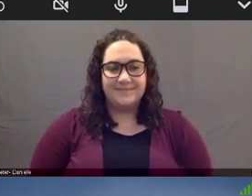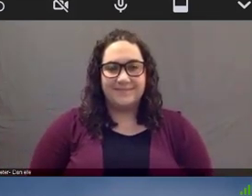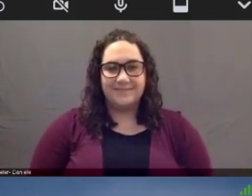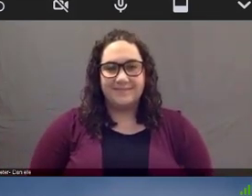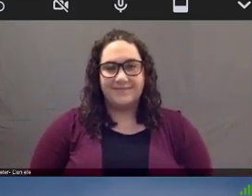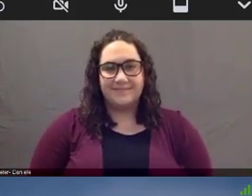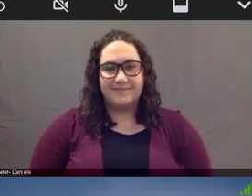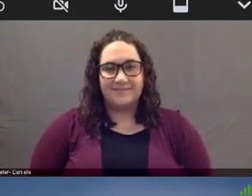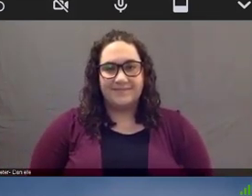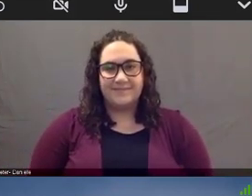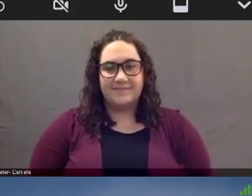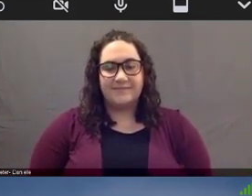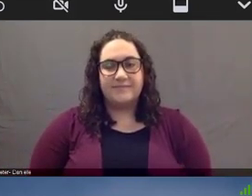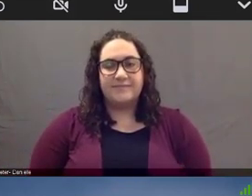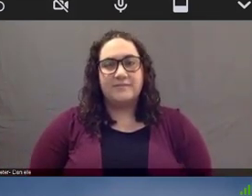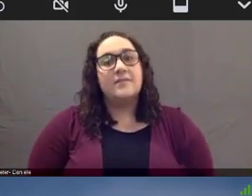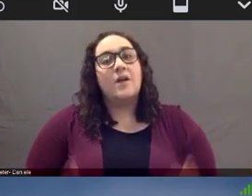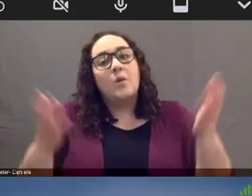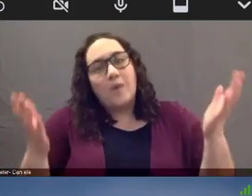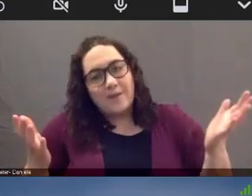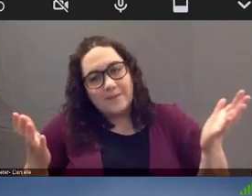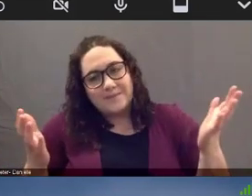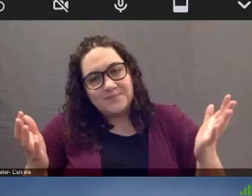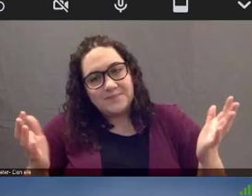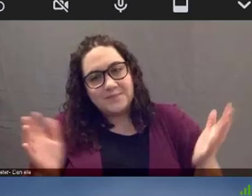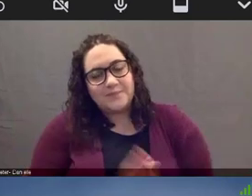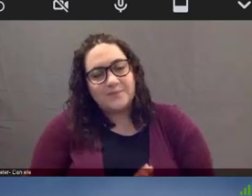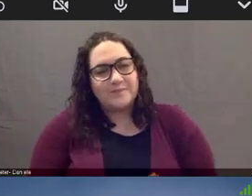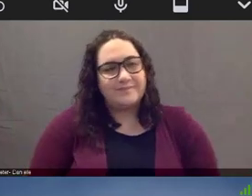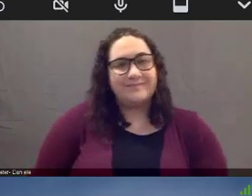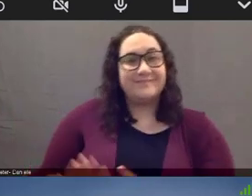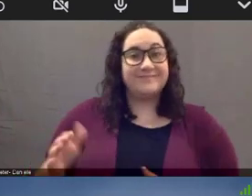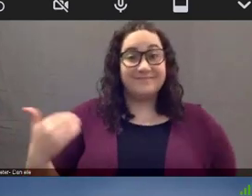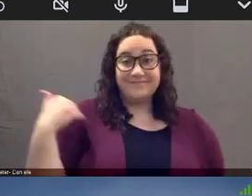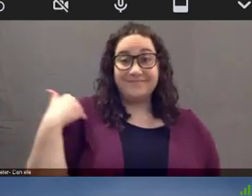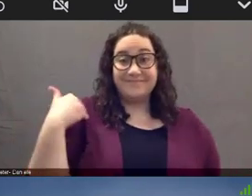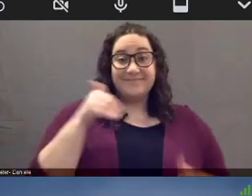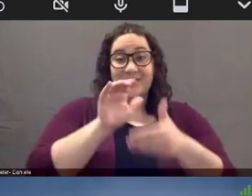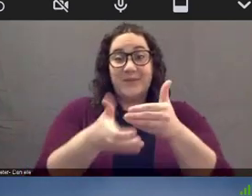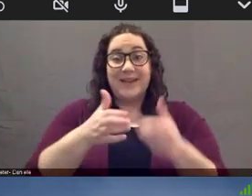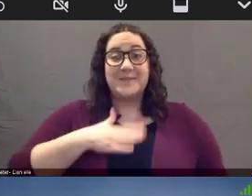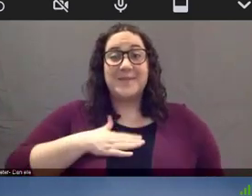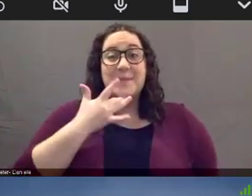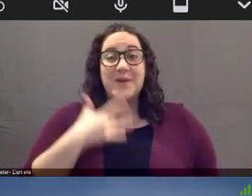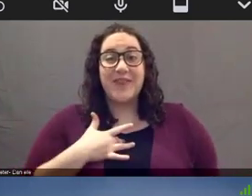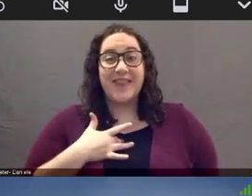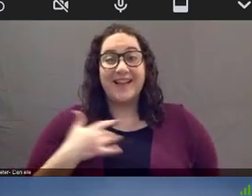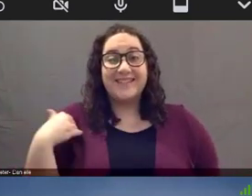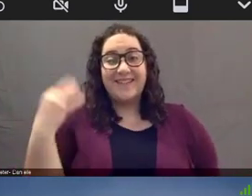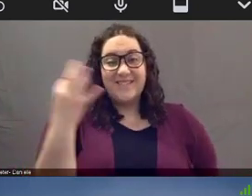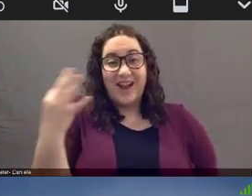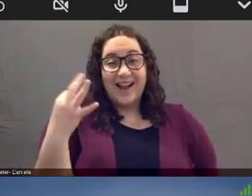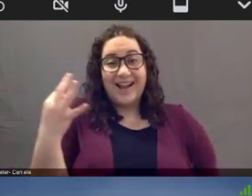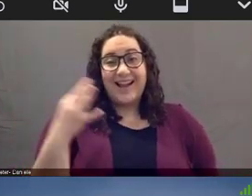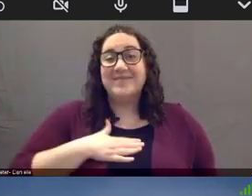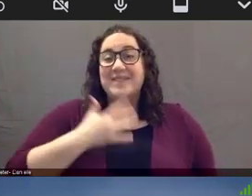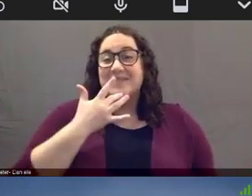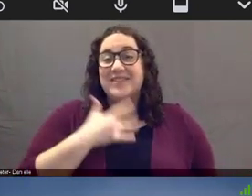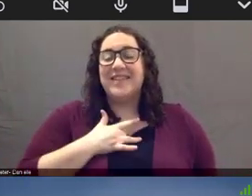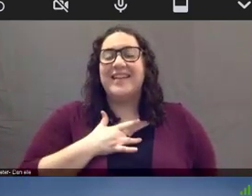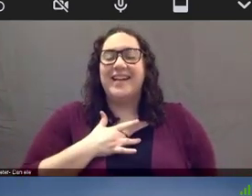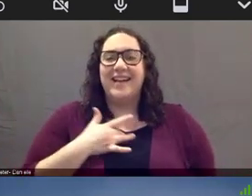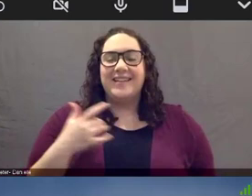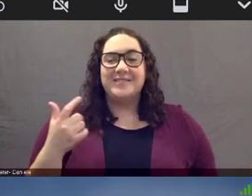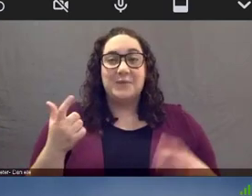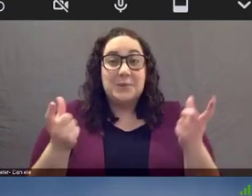So I guess it was my birthday this weekend. I get on Friday, really. So I guess not the weekend. So we did some birthday